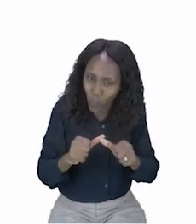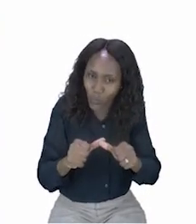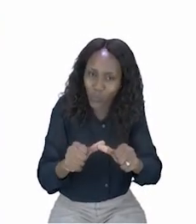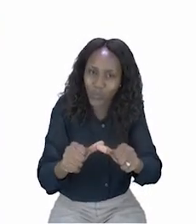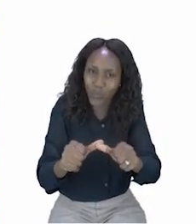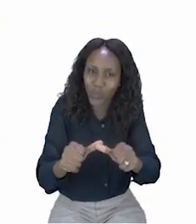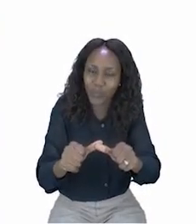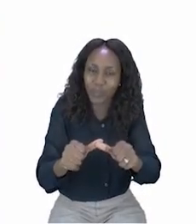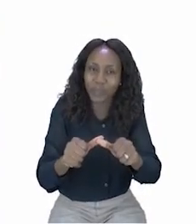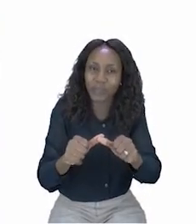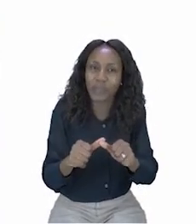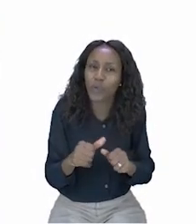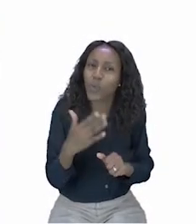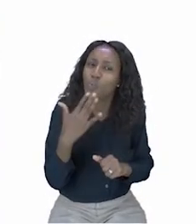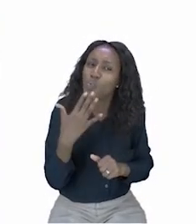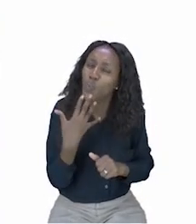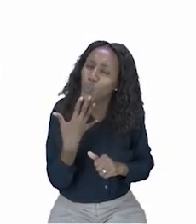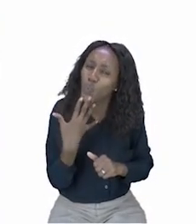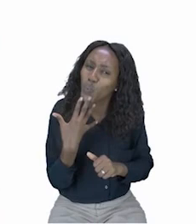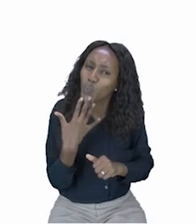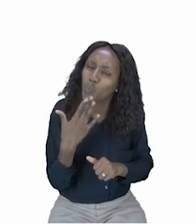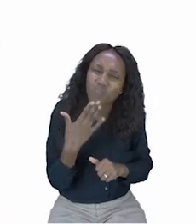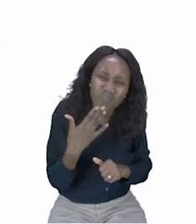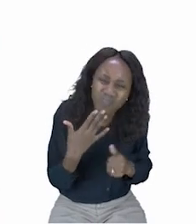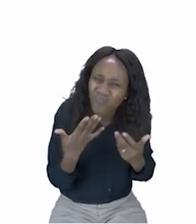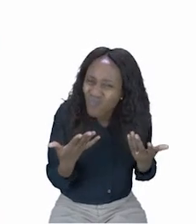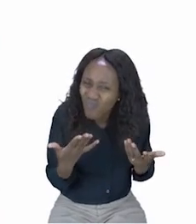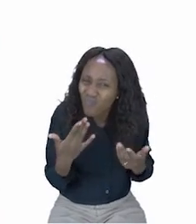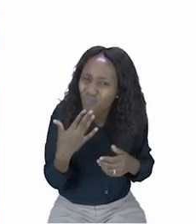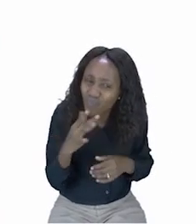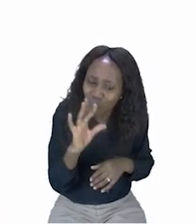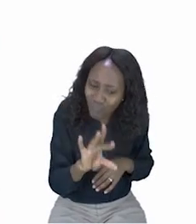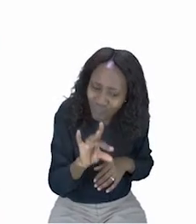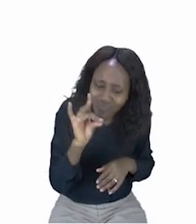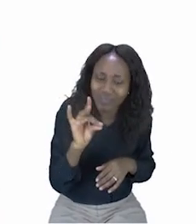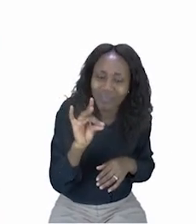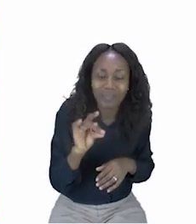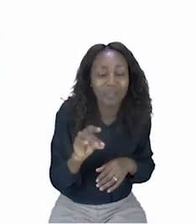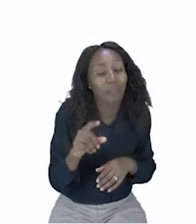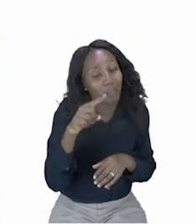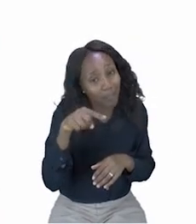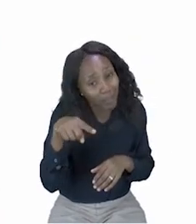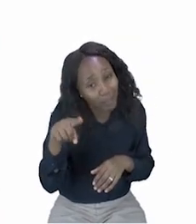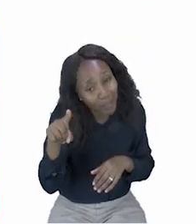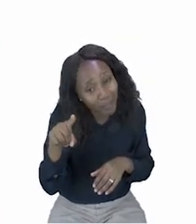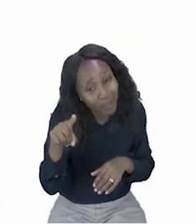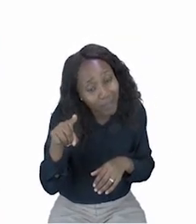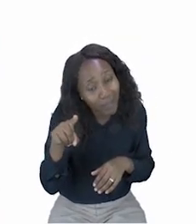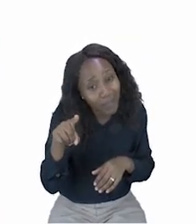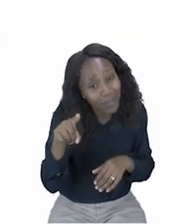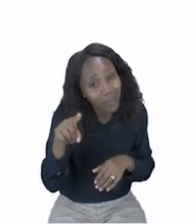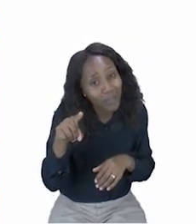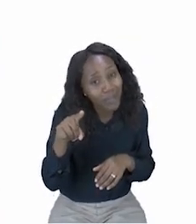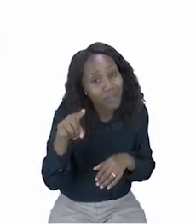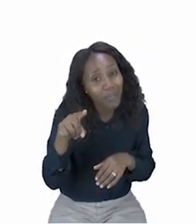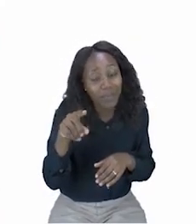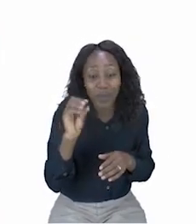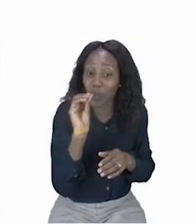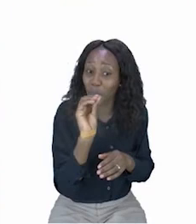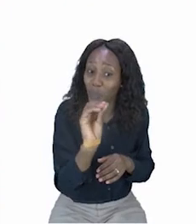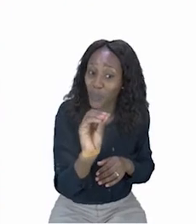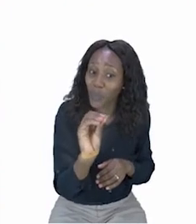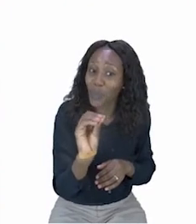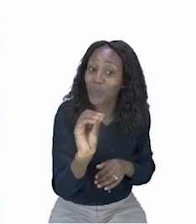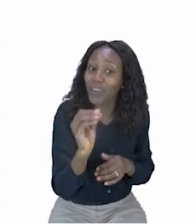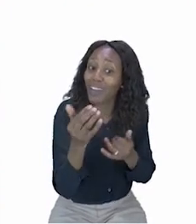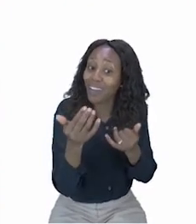next people. Who do you think is next? That's right. The next person that we're going to put on this